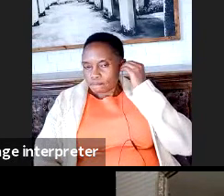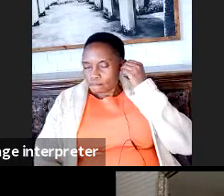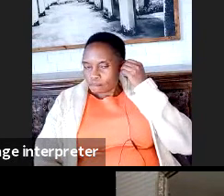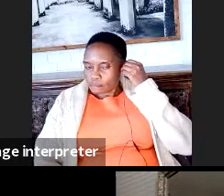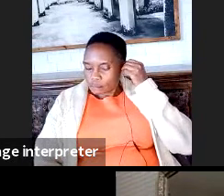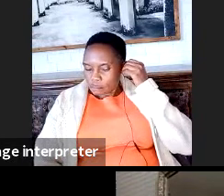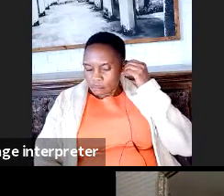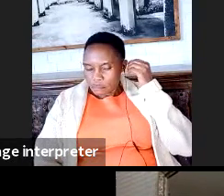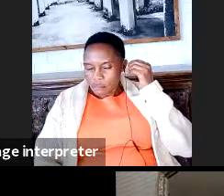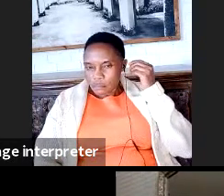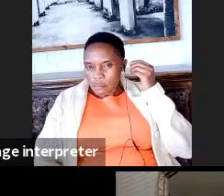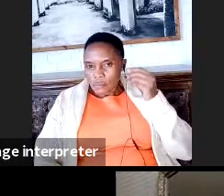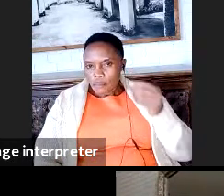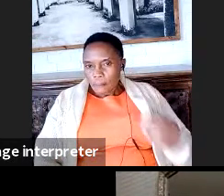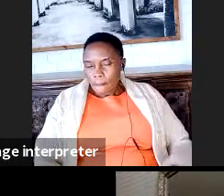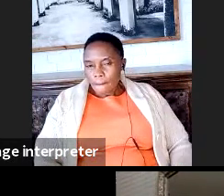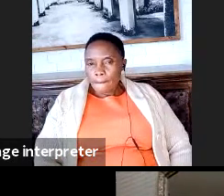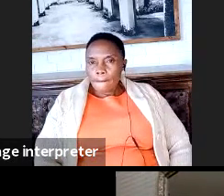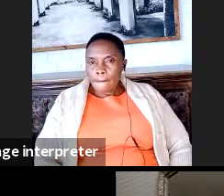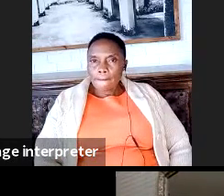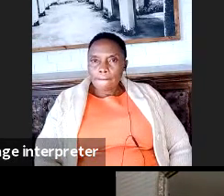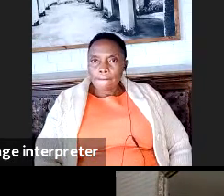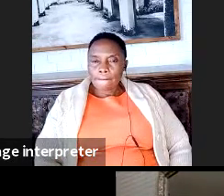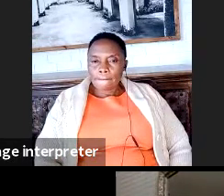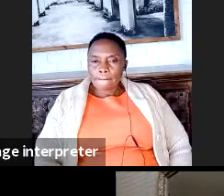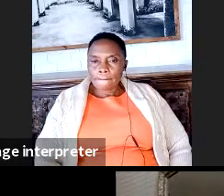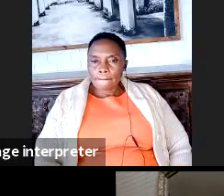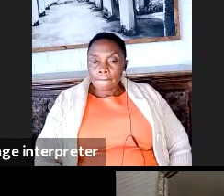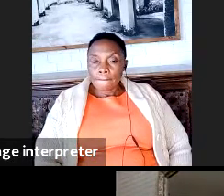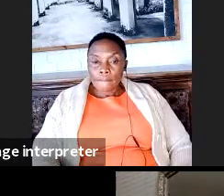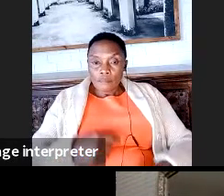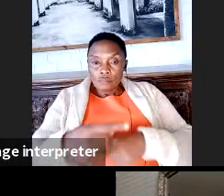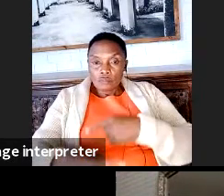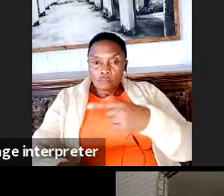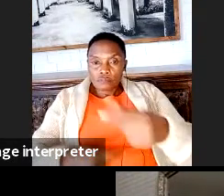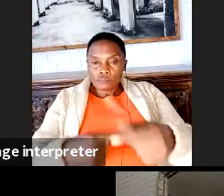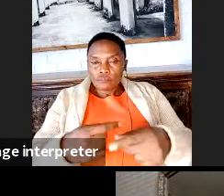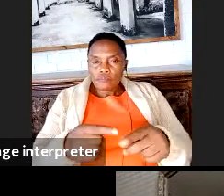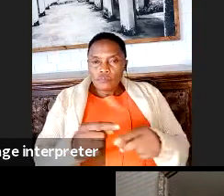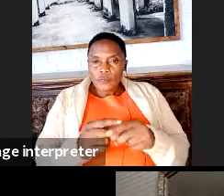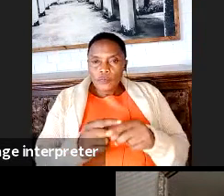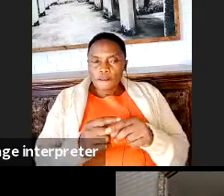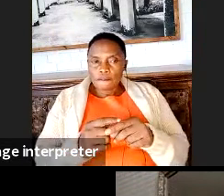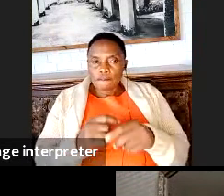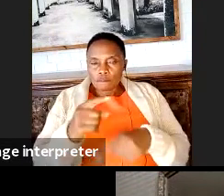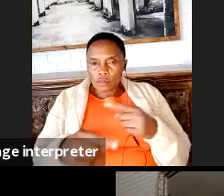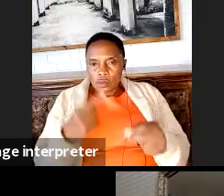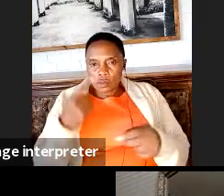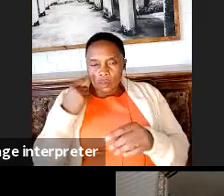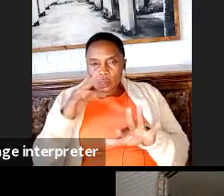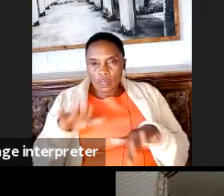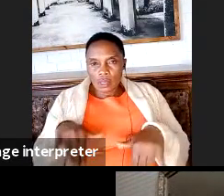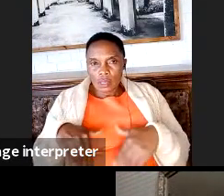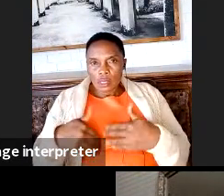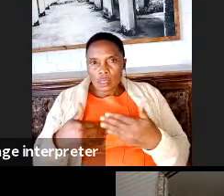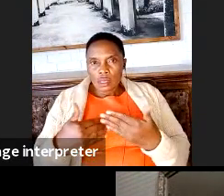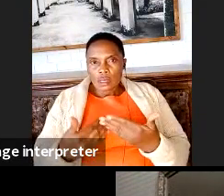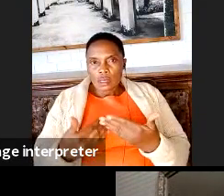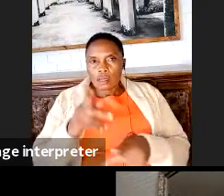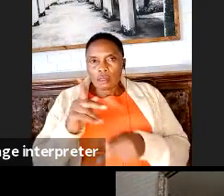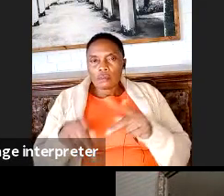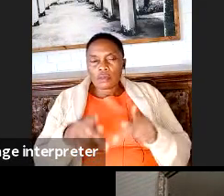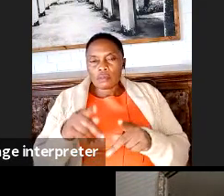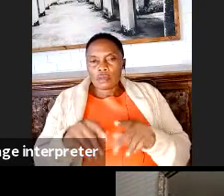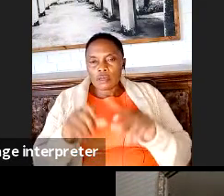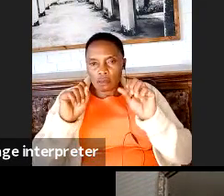You only complain, like when we continue doing the stakeholders as to some of the needs that people really